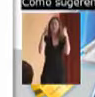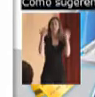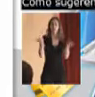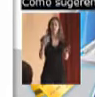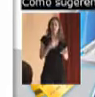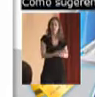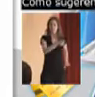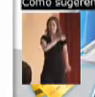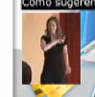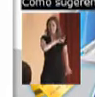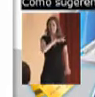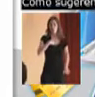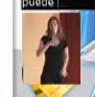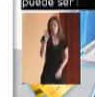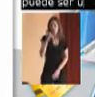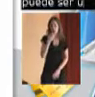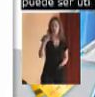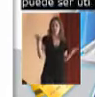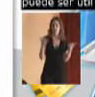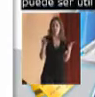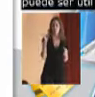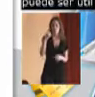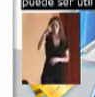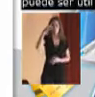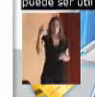general suggestions.